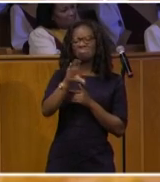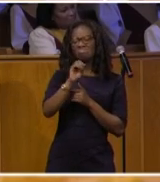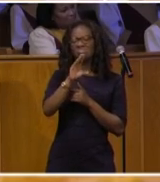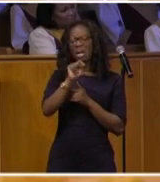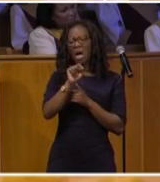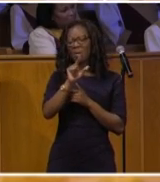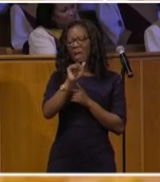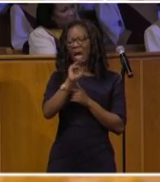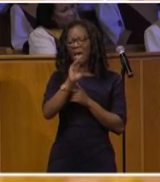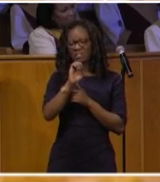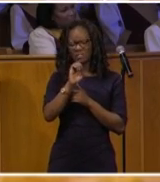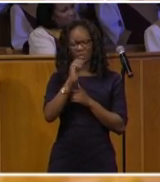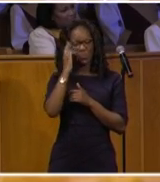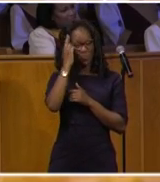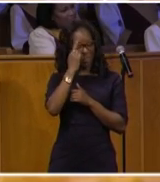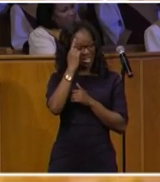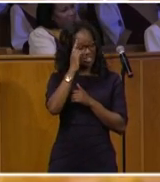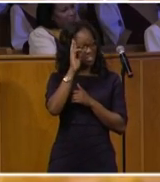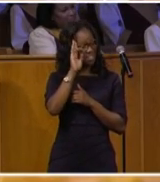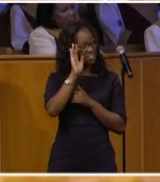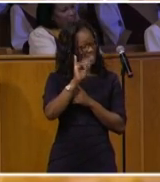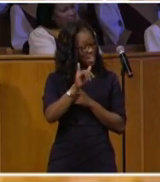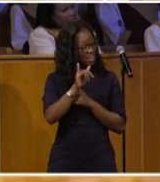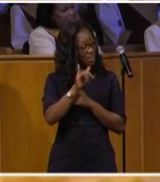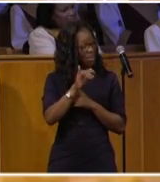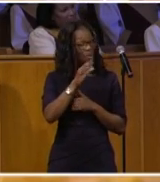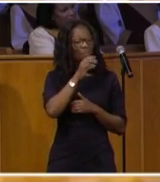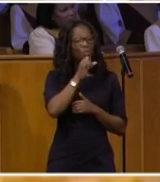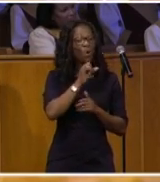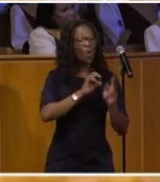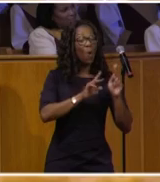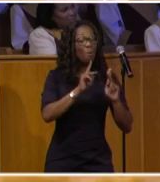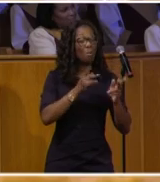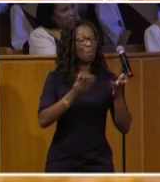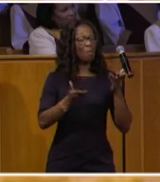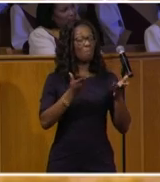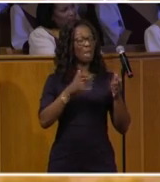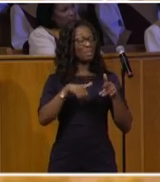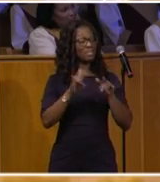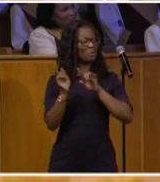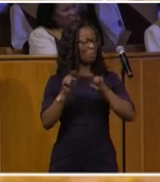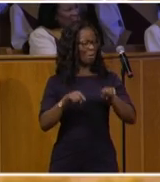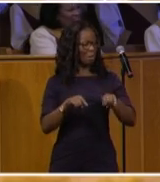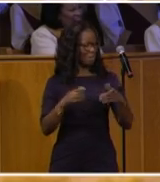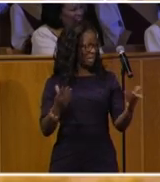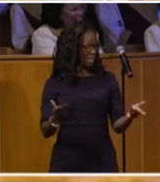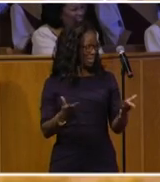reason that the old people might be here.